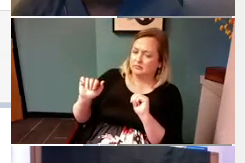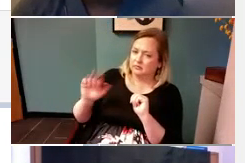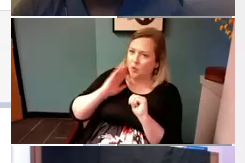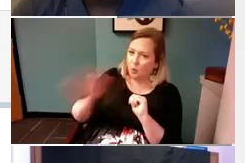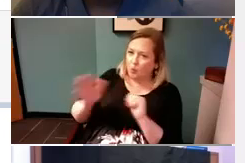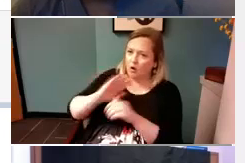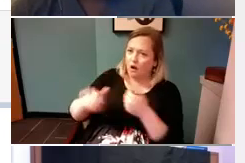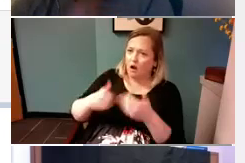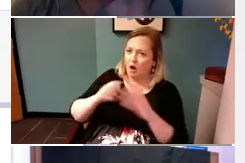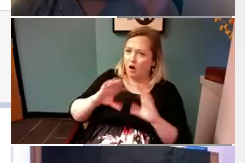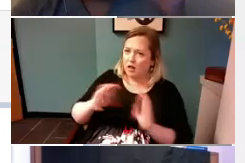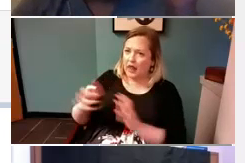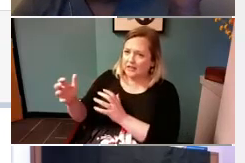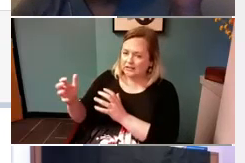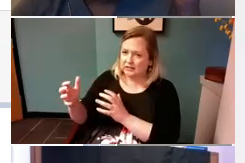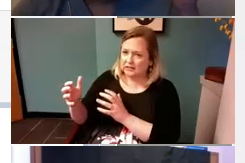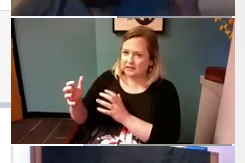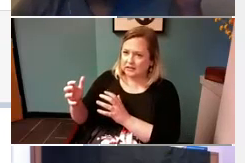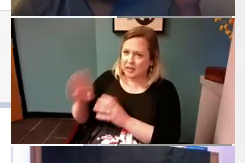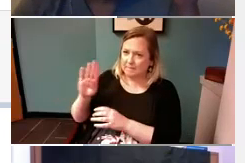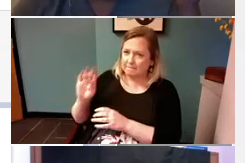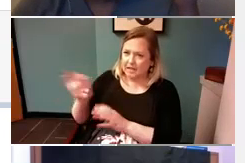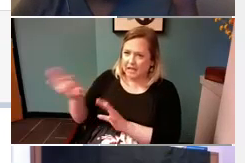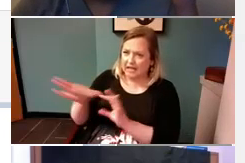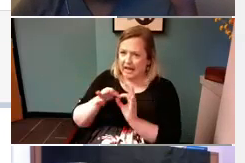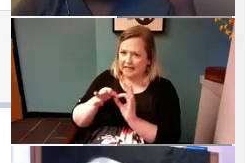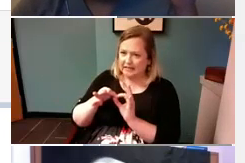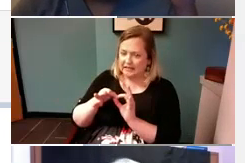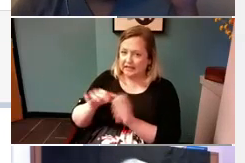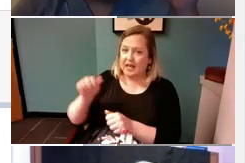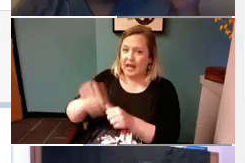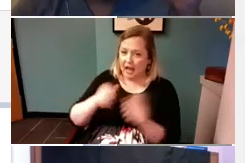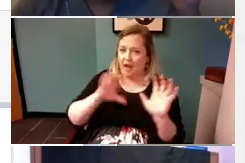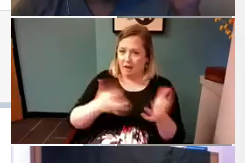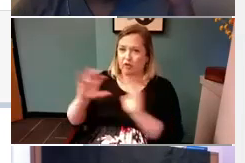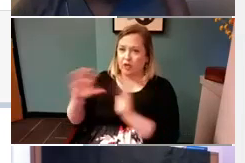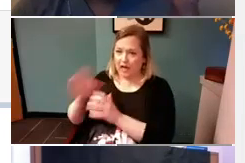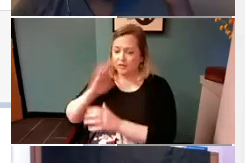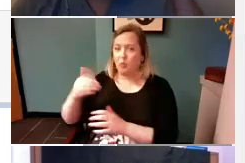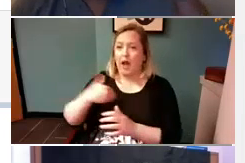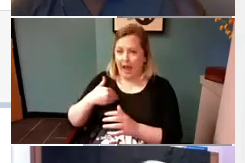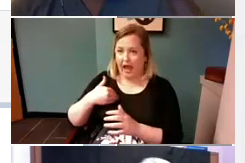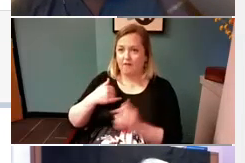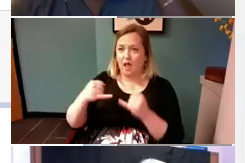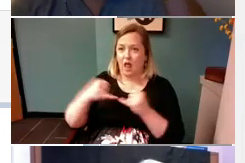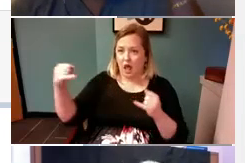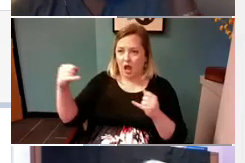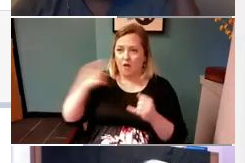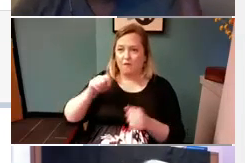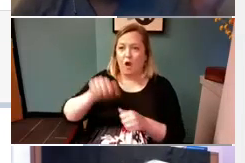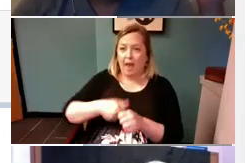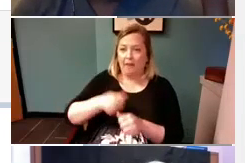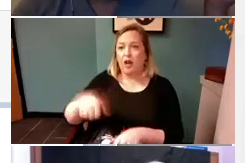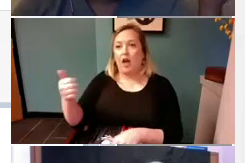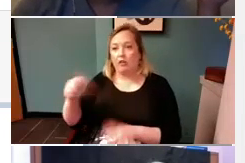be connected? Oh, every class that they had would have a line drawn between every other class that they took, right? Exactly. So if there is